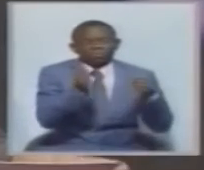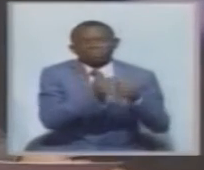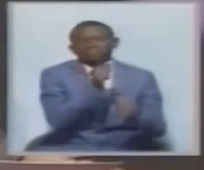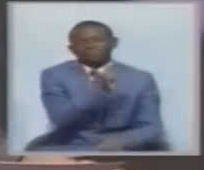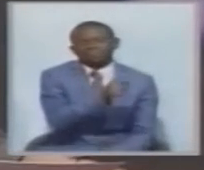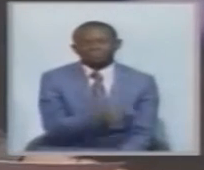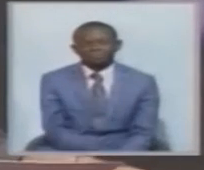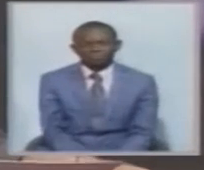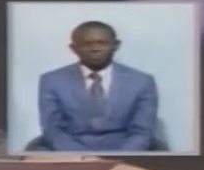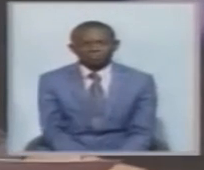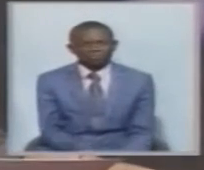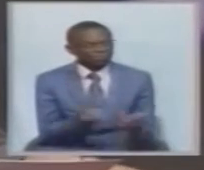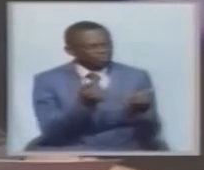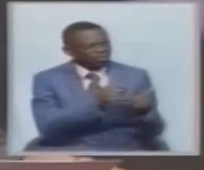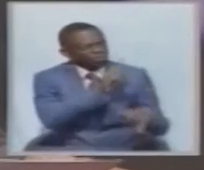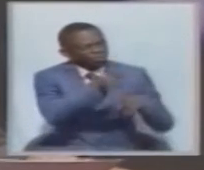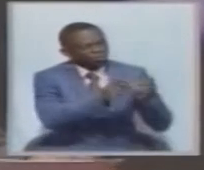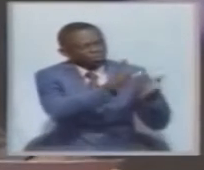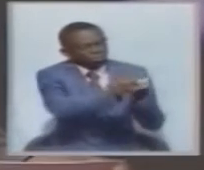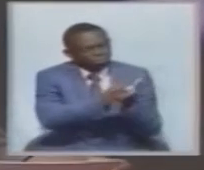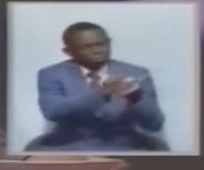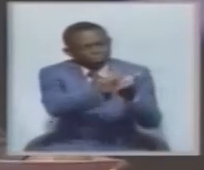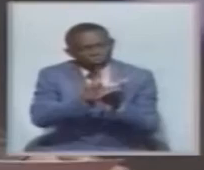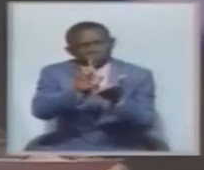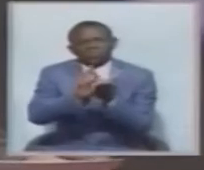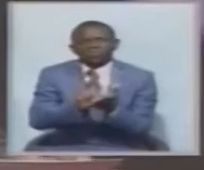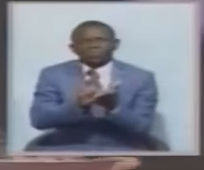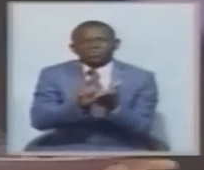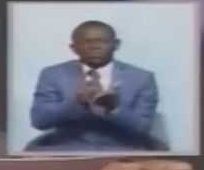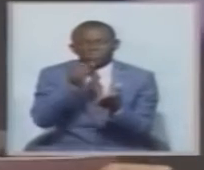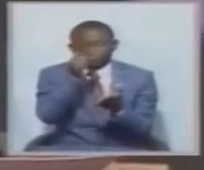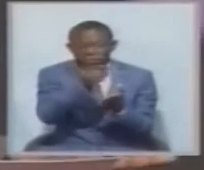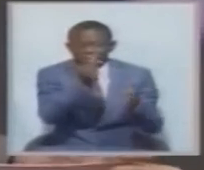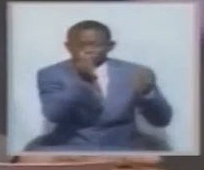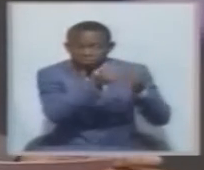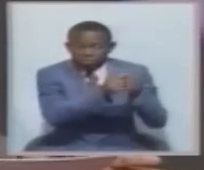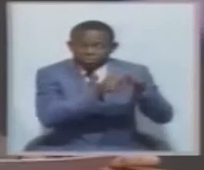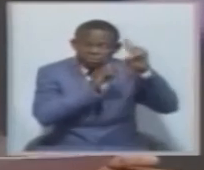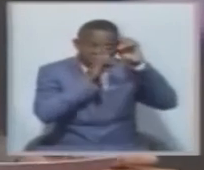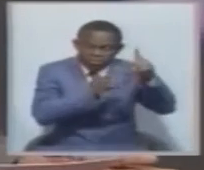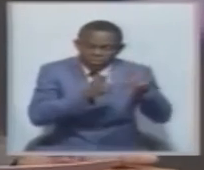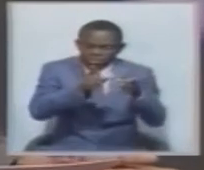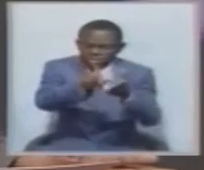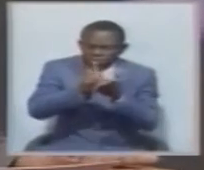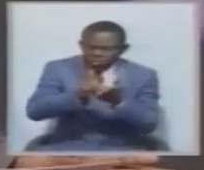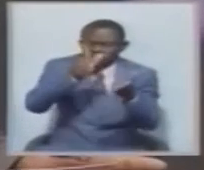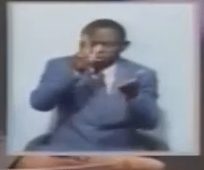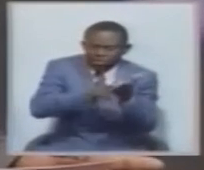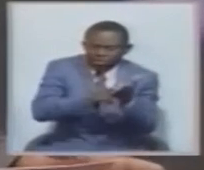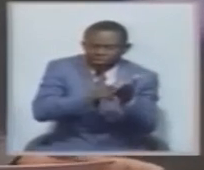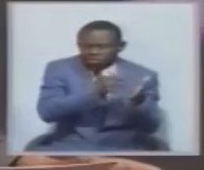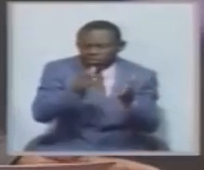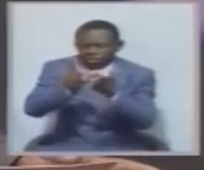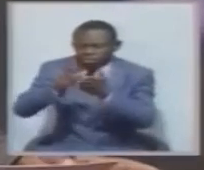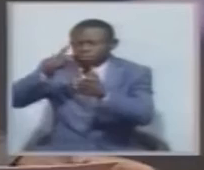day-to-day decisions about which loan and grants should be approved and what constitutes that and the guidelines are taken by Board of